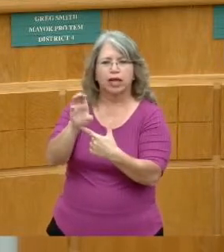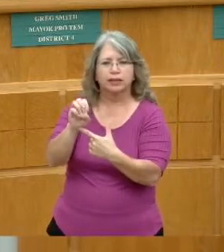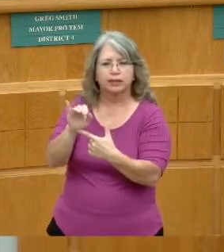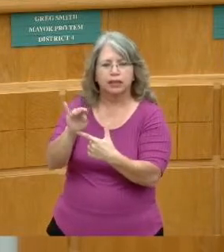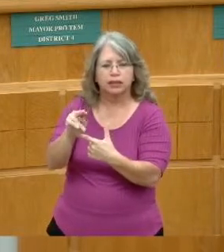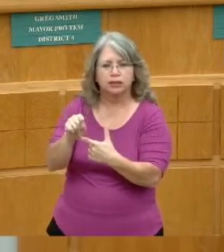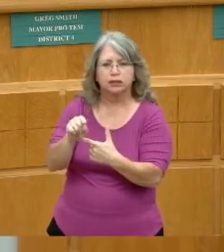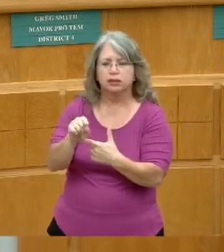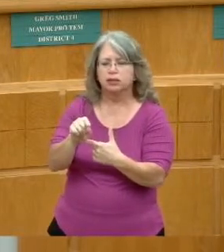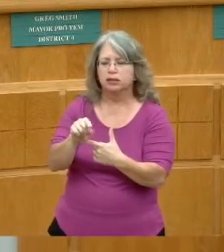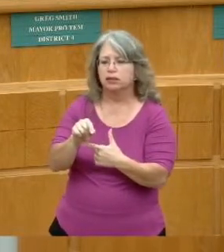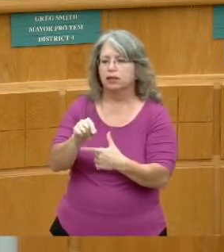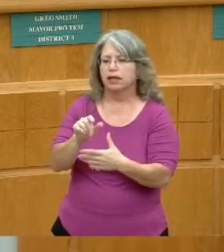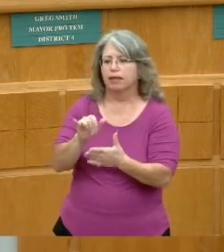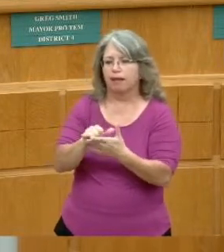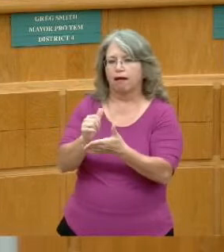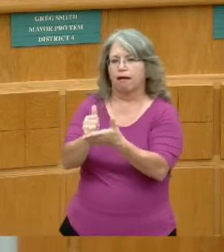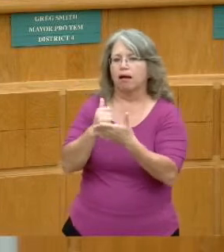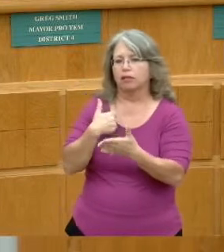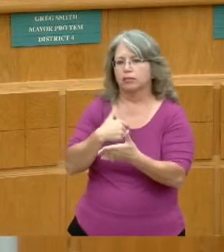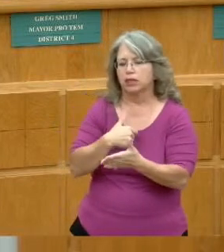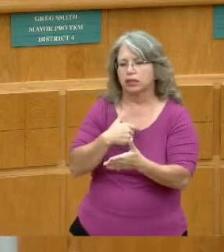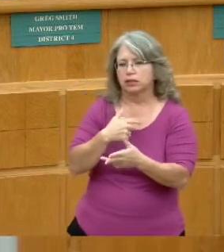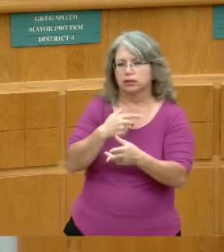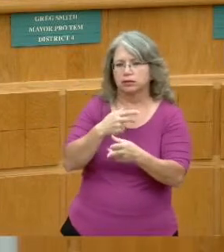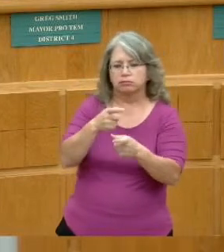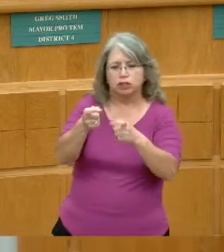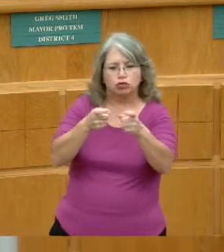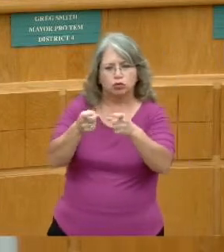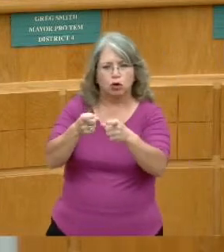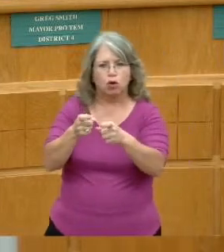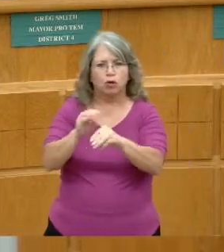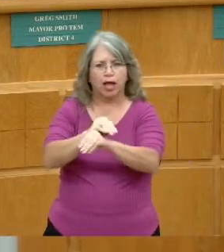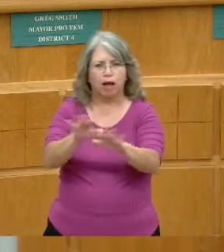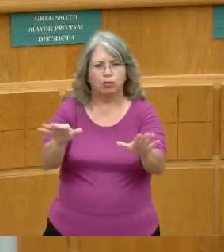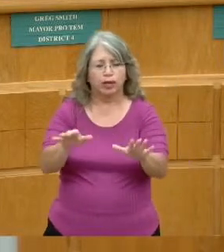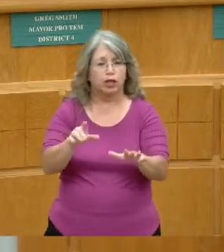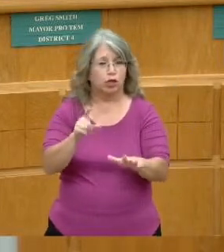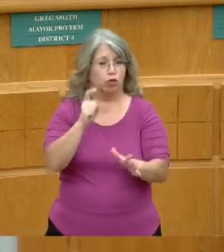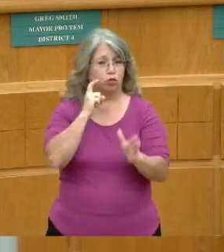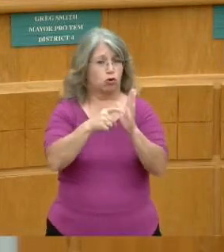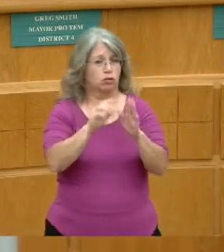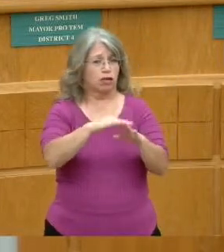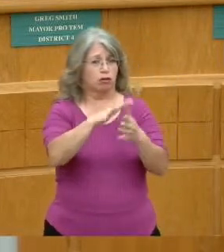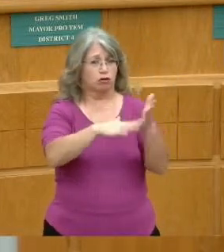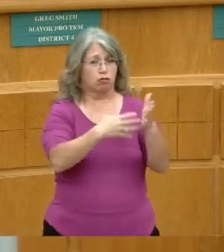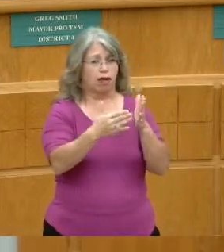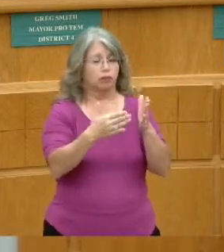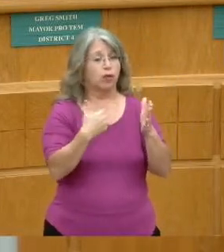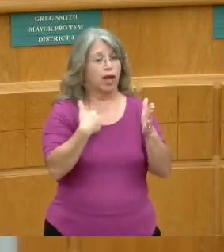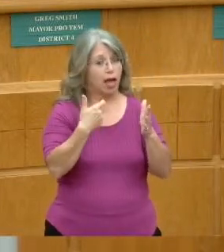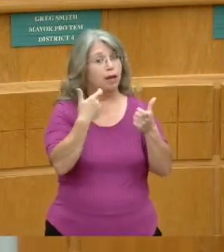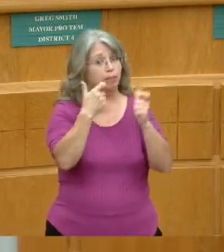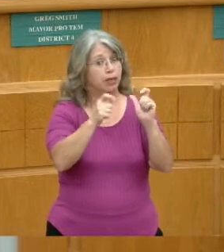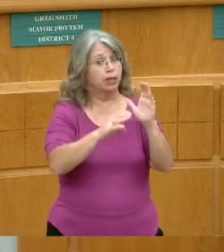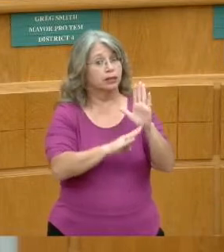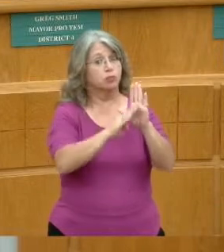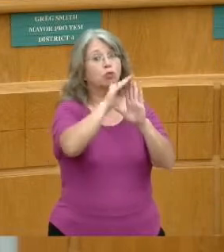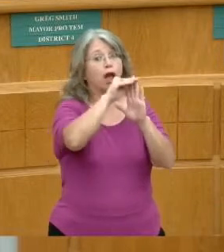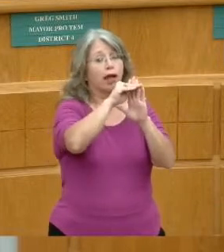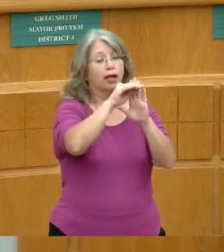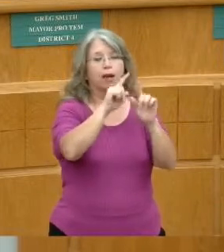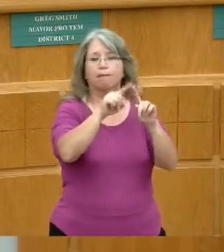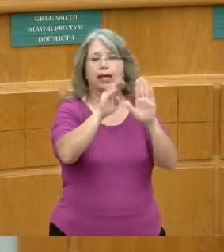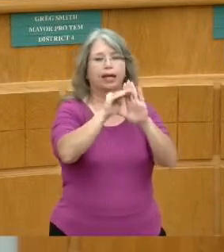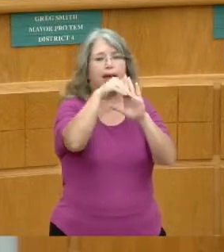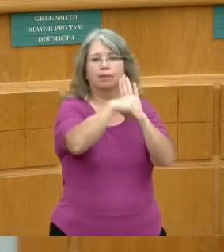that enables us to contain an outbreak. What you saw in all the graphs was a huge spike, and you saw it come down. It came down because the